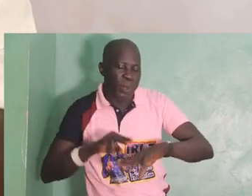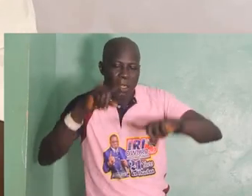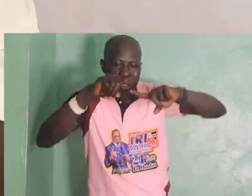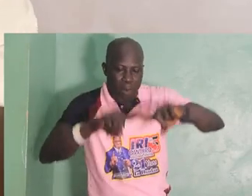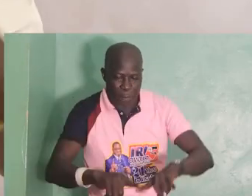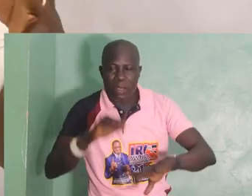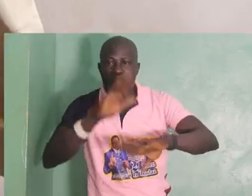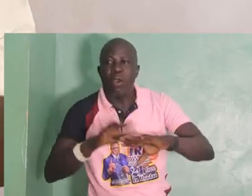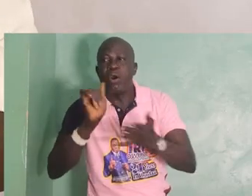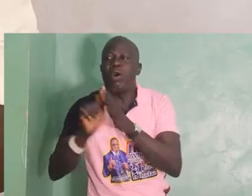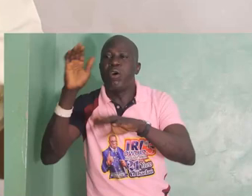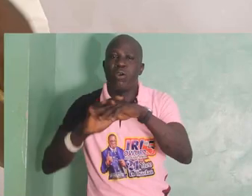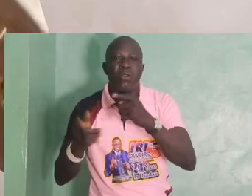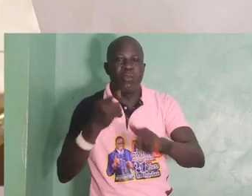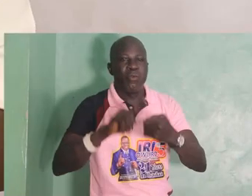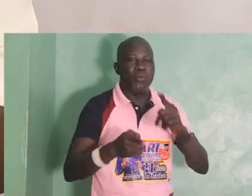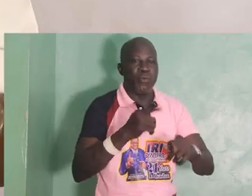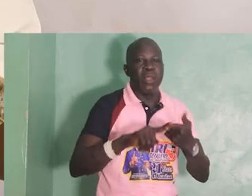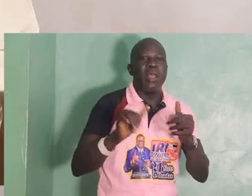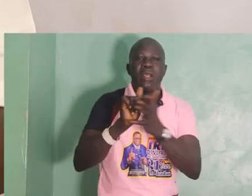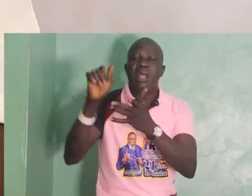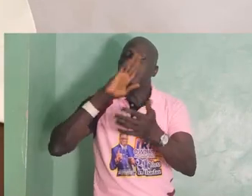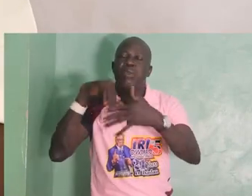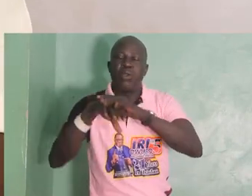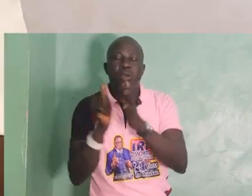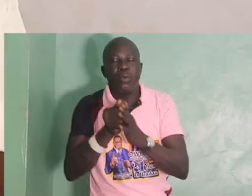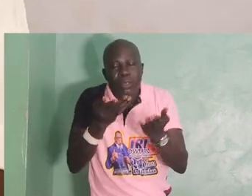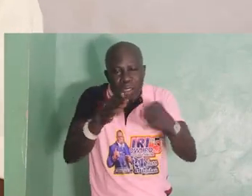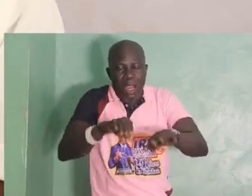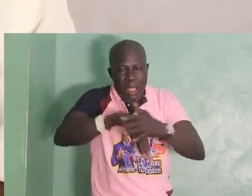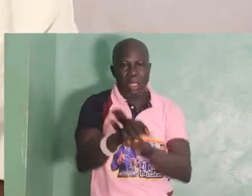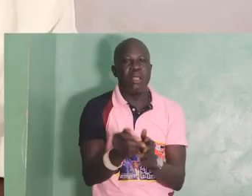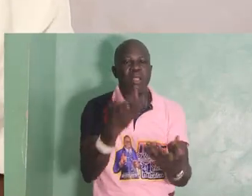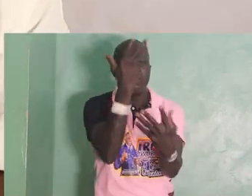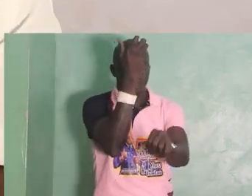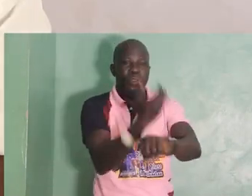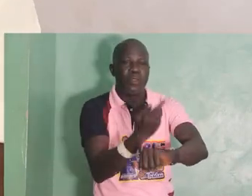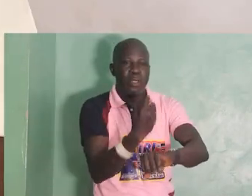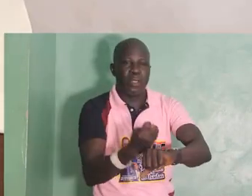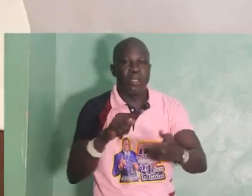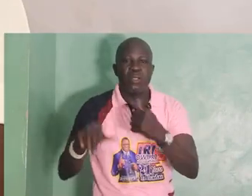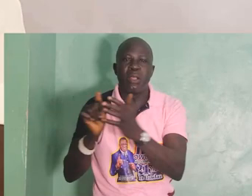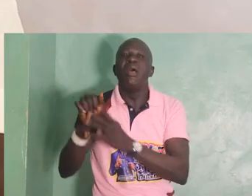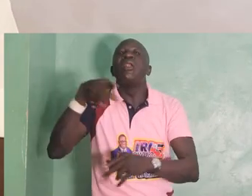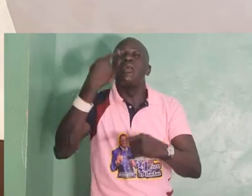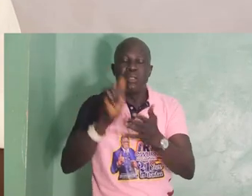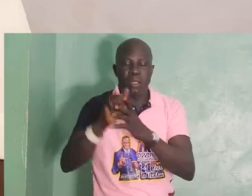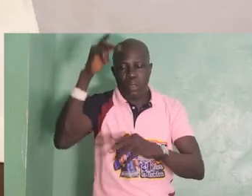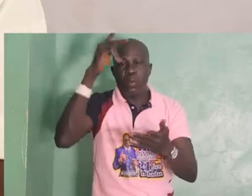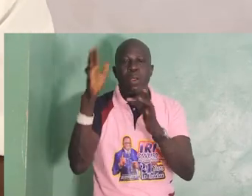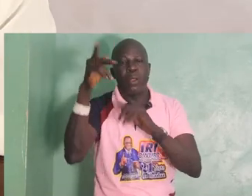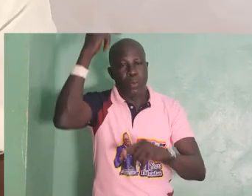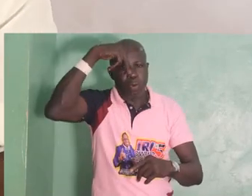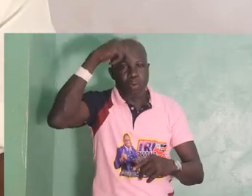sir. If you keep too much of friends, you'll fall into temptation. Let's look at what the